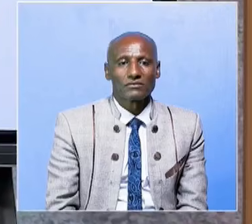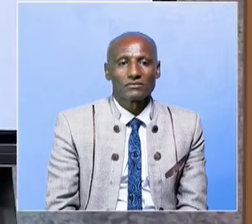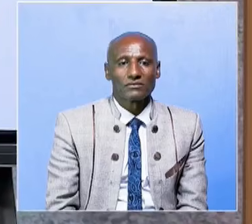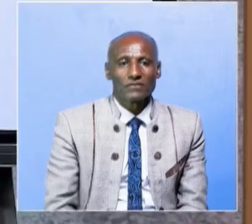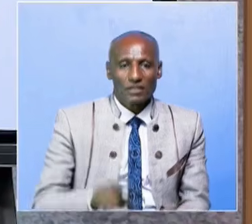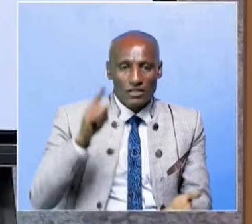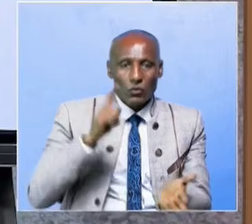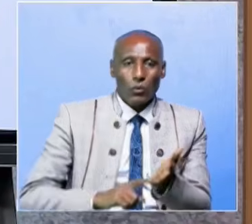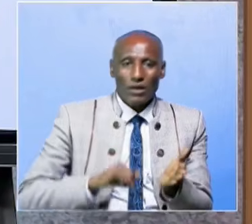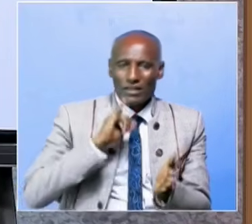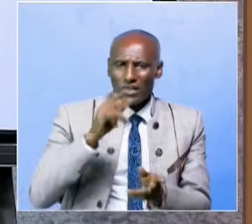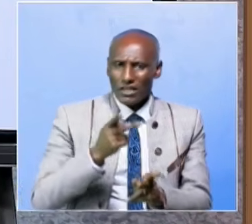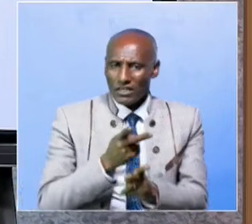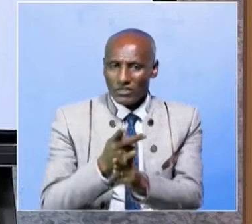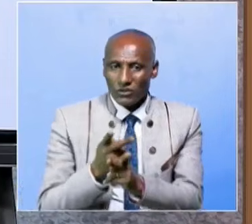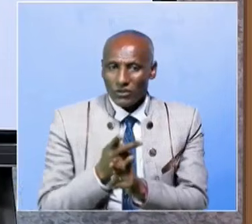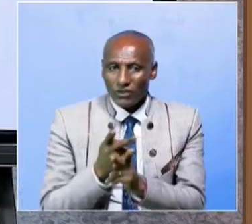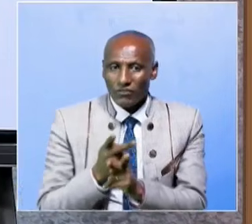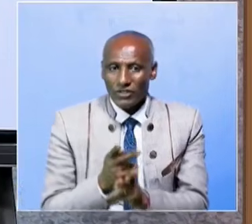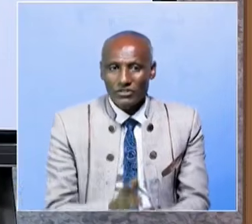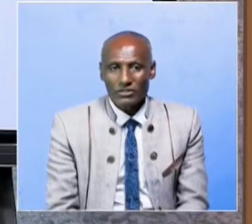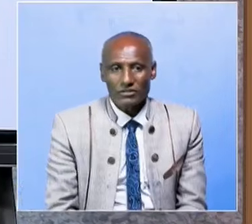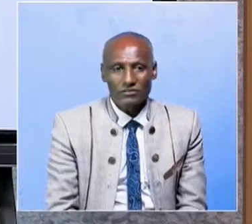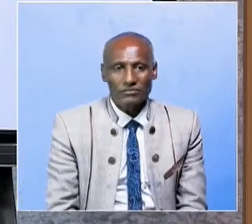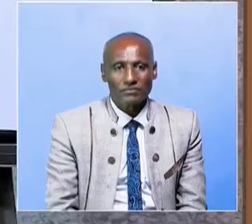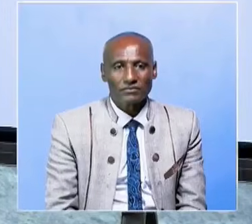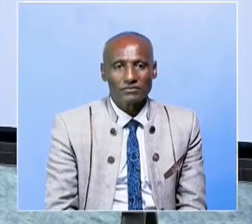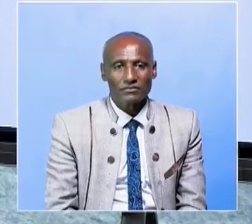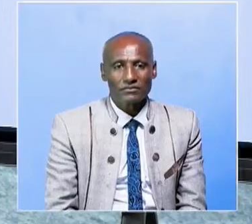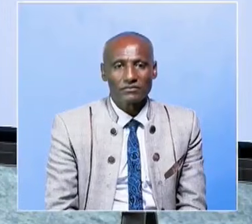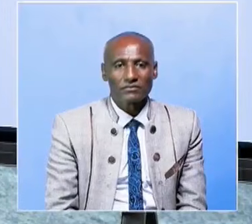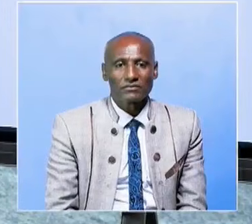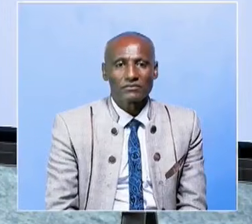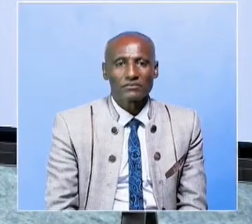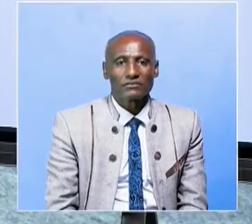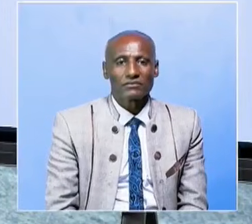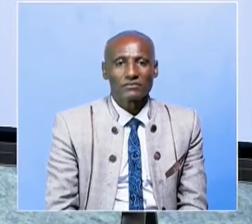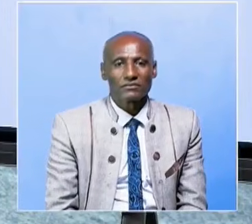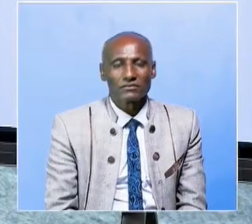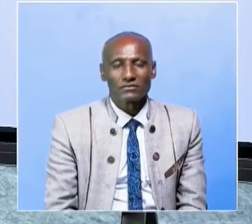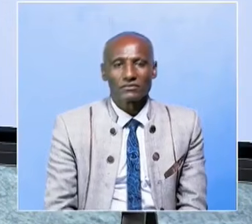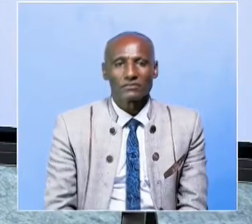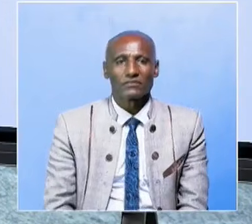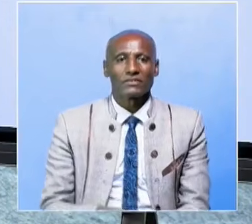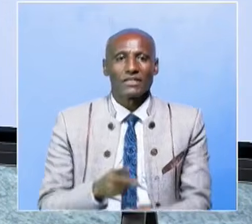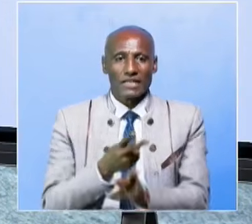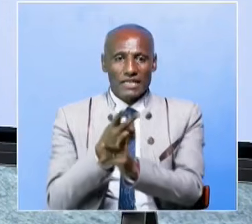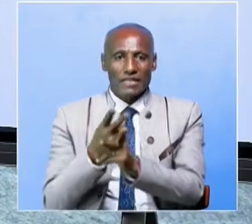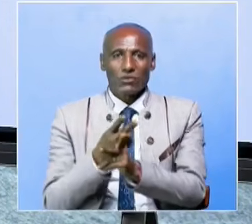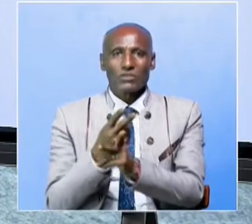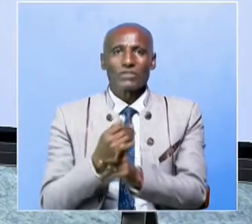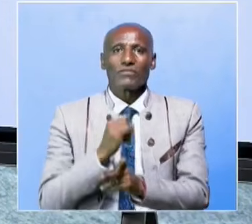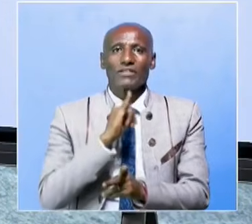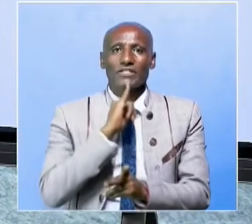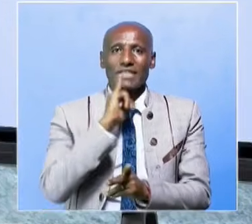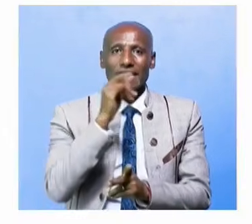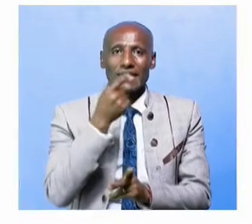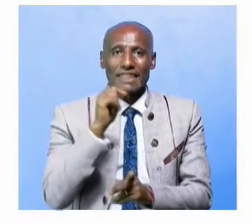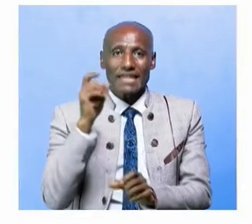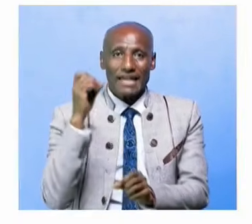What is conservation? What do you think is conservation? Conservation is the